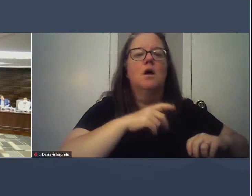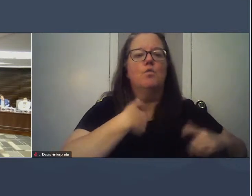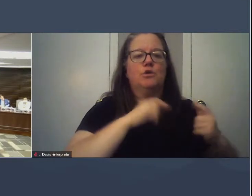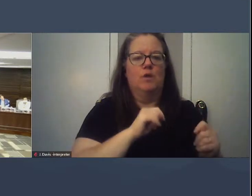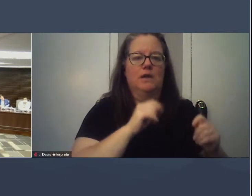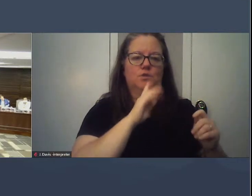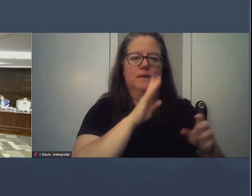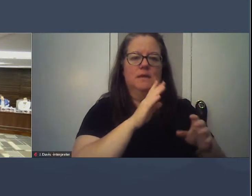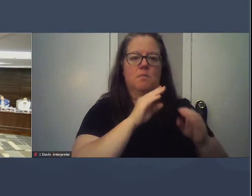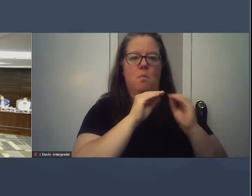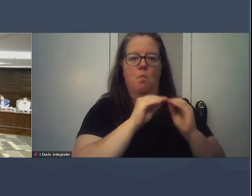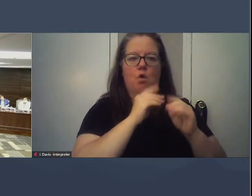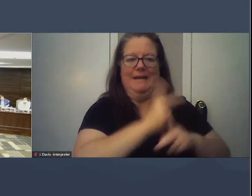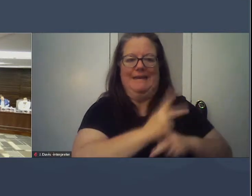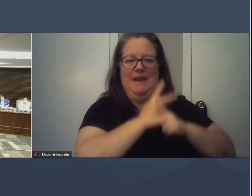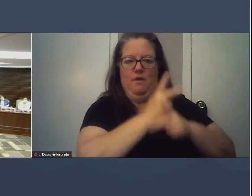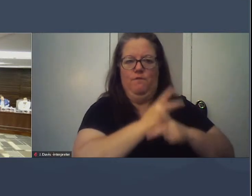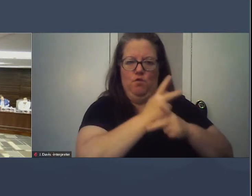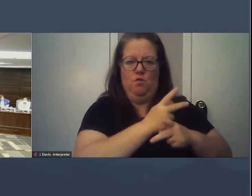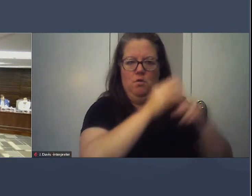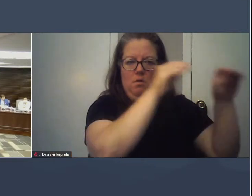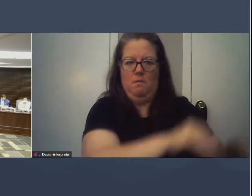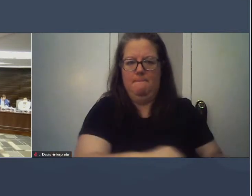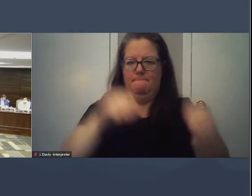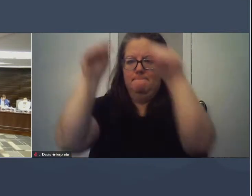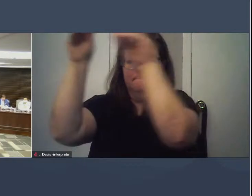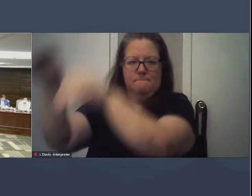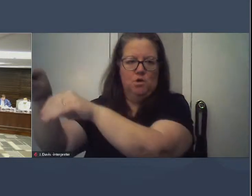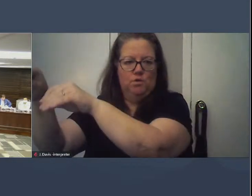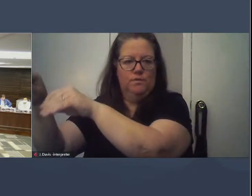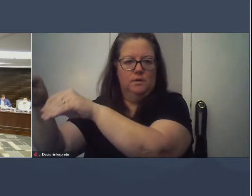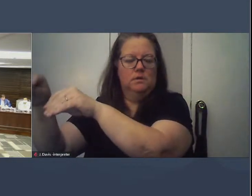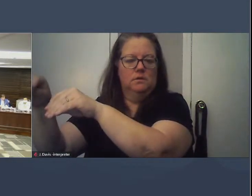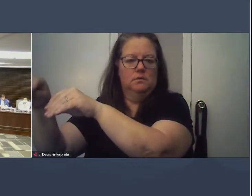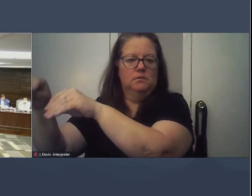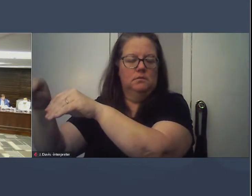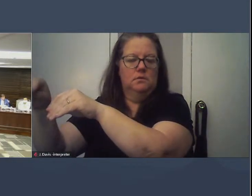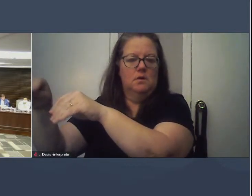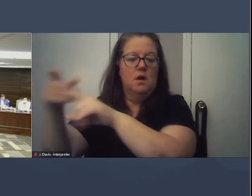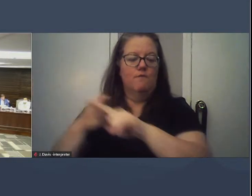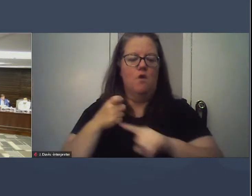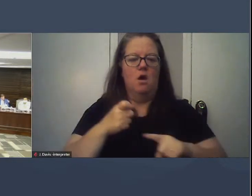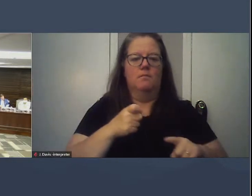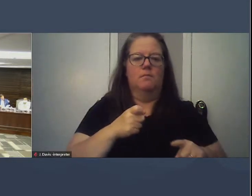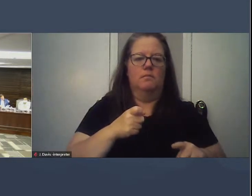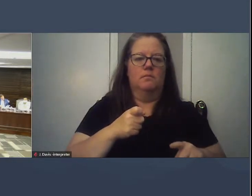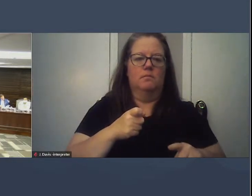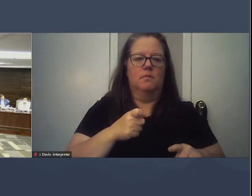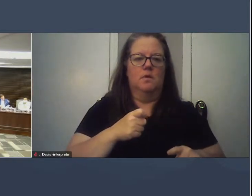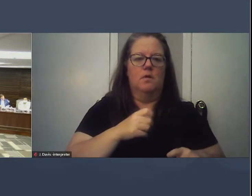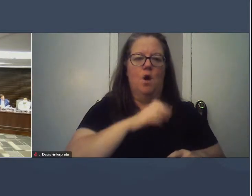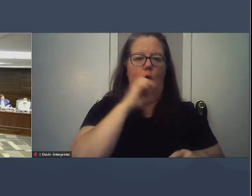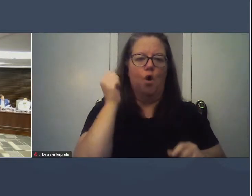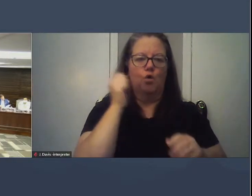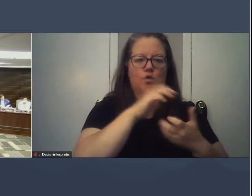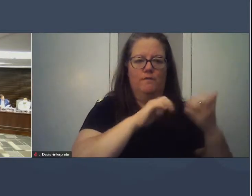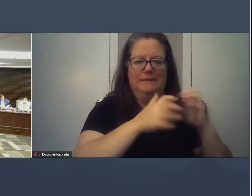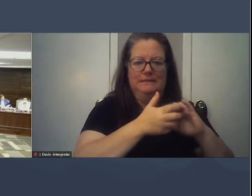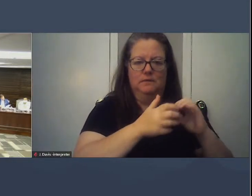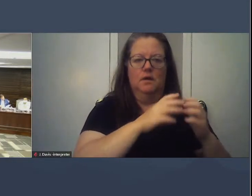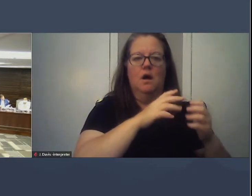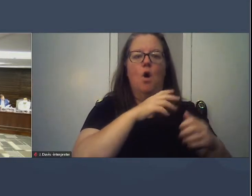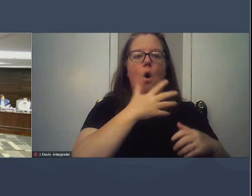we're digging that up, moving that to it. And this is the state of the practice, is moving those from older facilities to